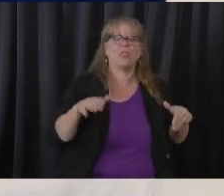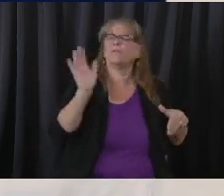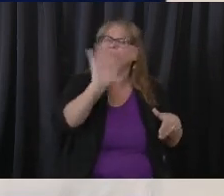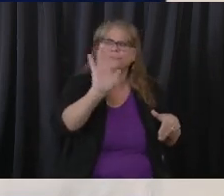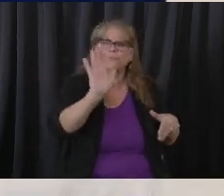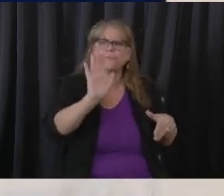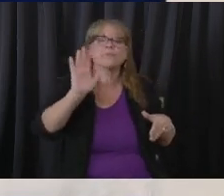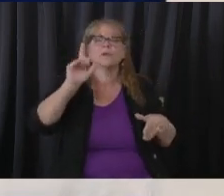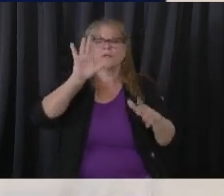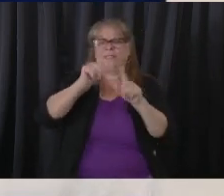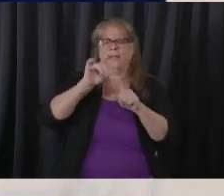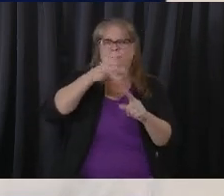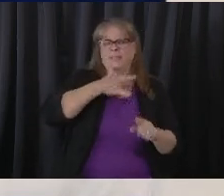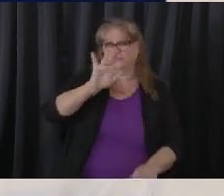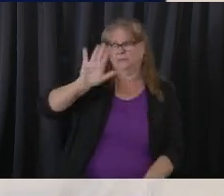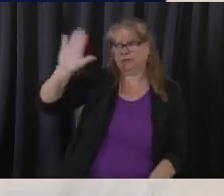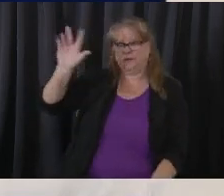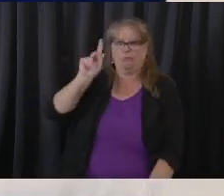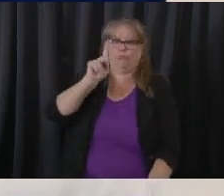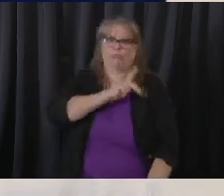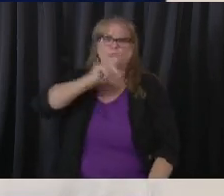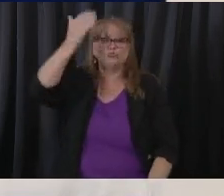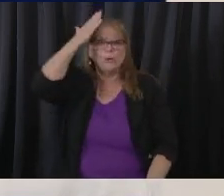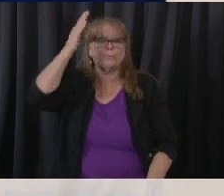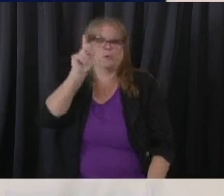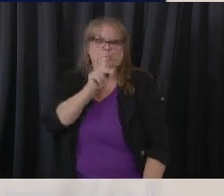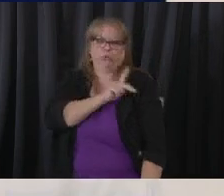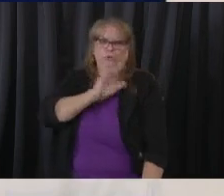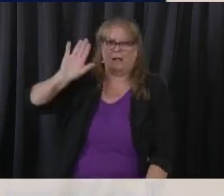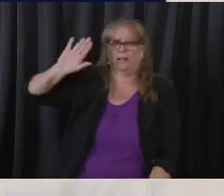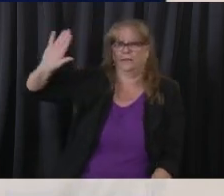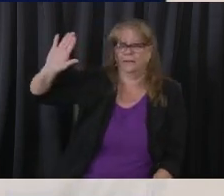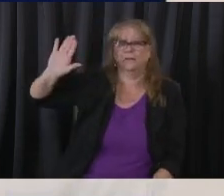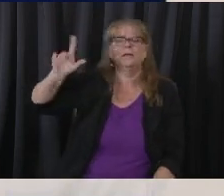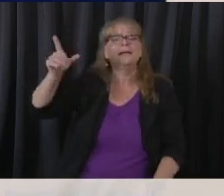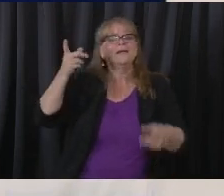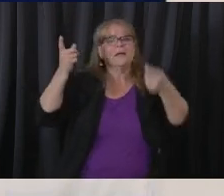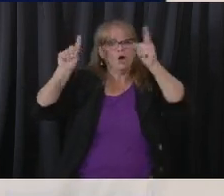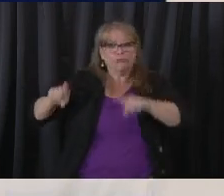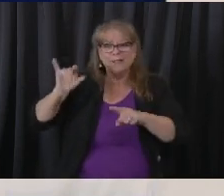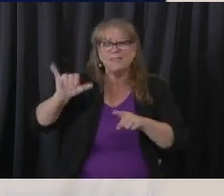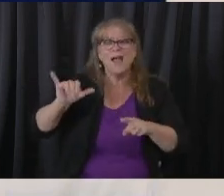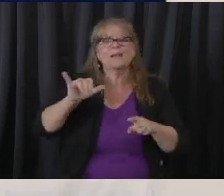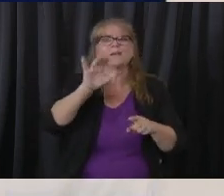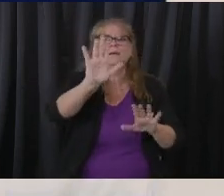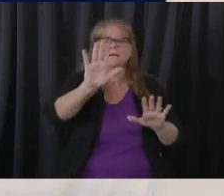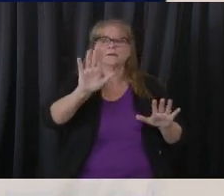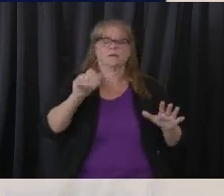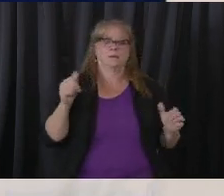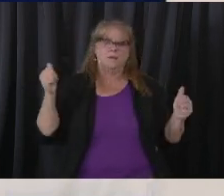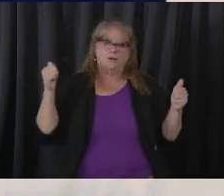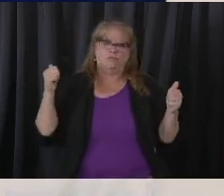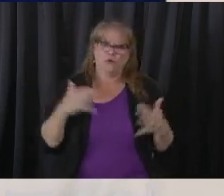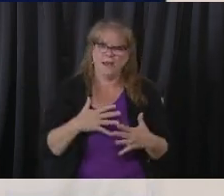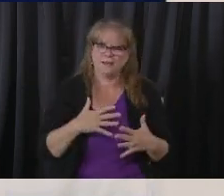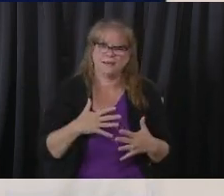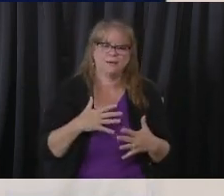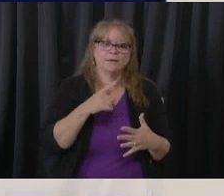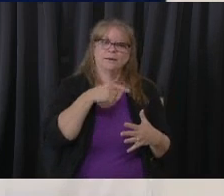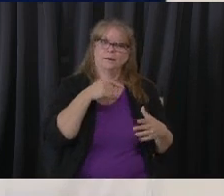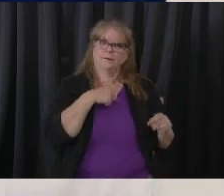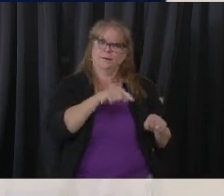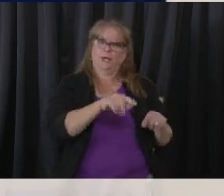not a time for fear. It is true that kids should be able to return to school safely. So let's do the work to make sure it happens for our schools. We've been providing as a